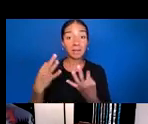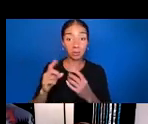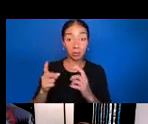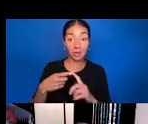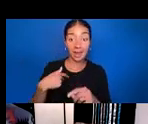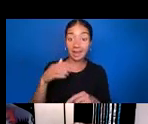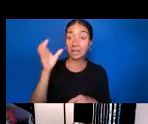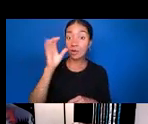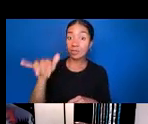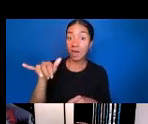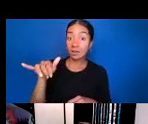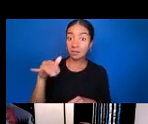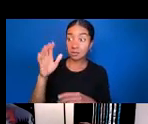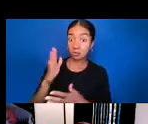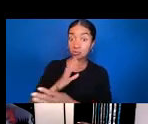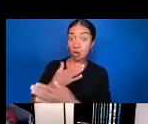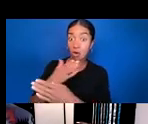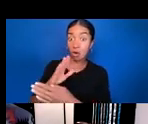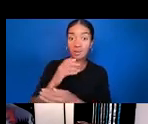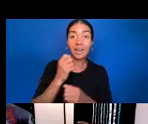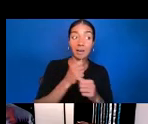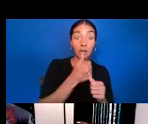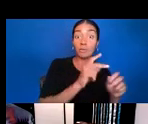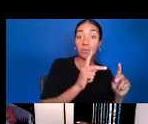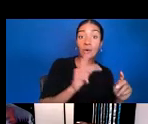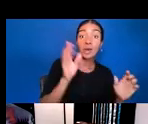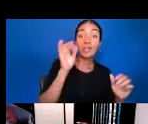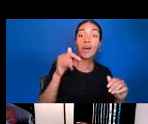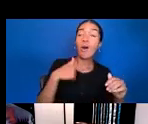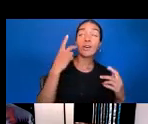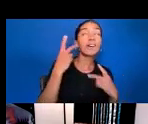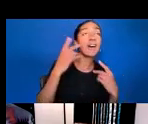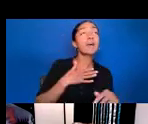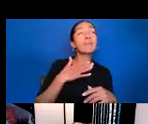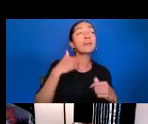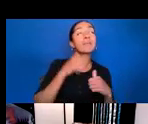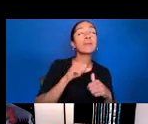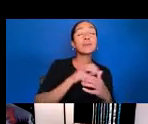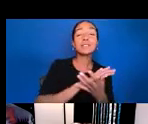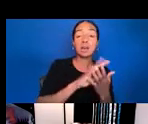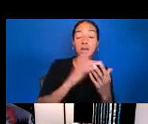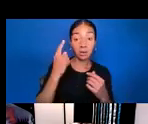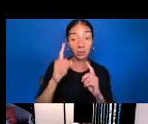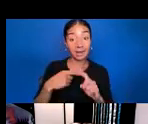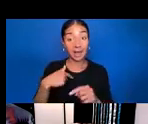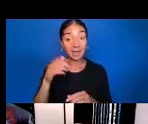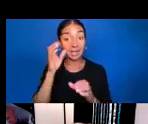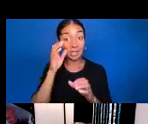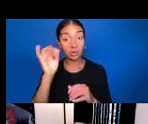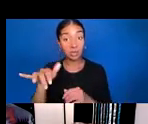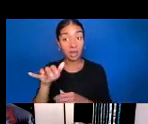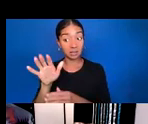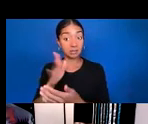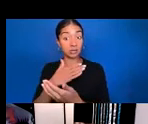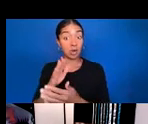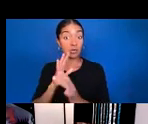hear it and it brings happy memories and really good things to their heart and mind. But when I hear it, I know that that was some